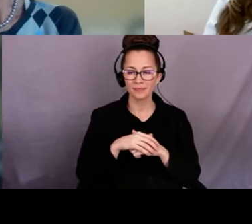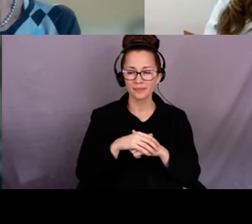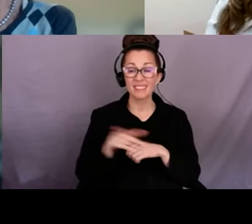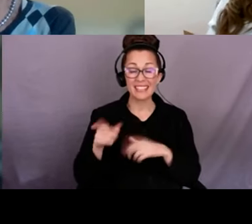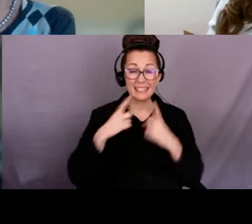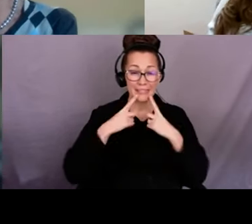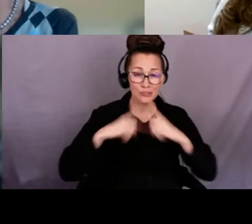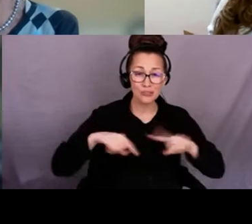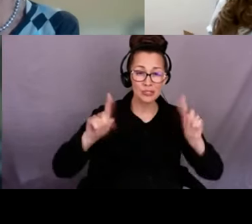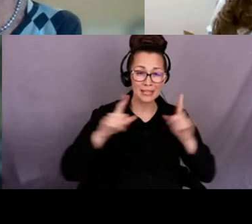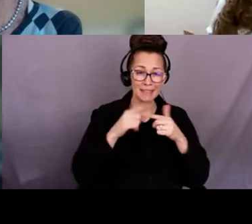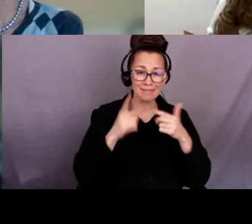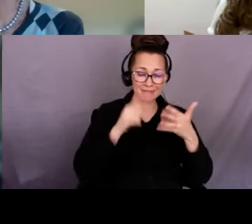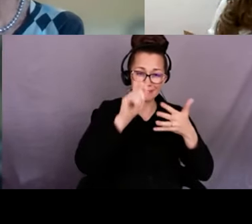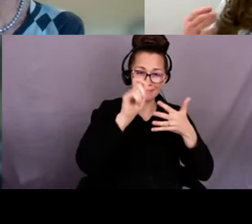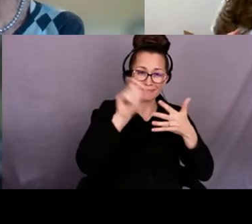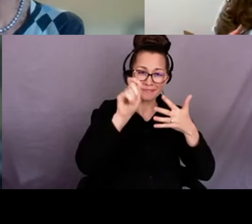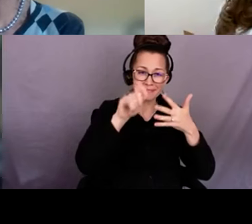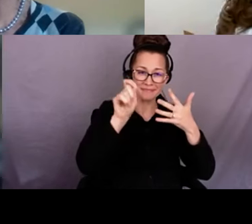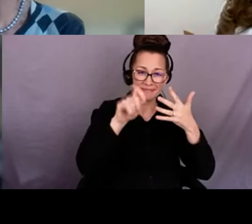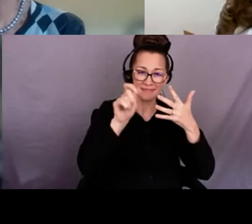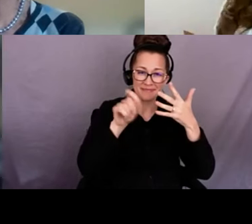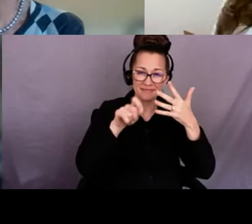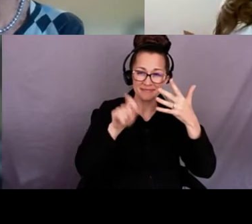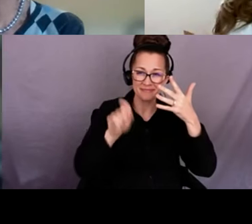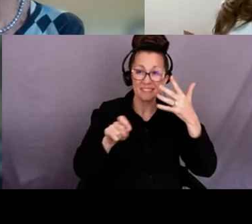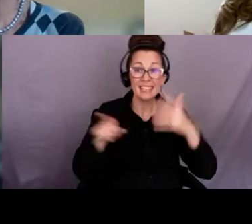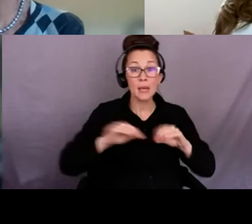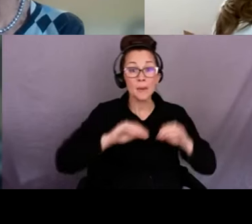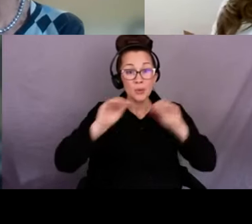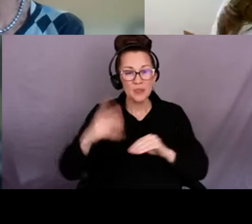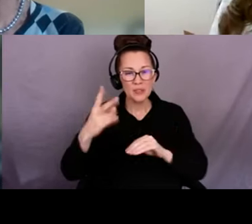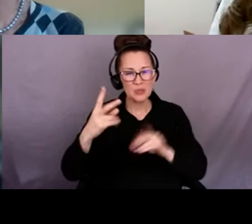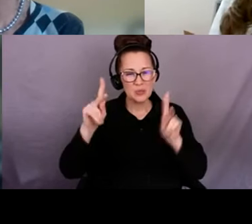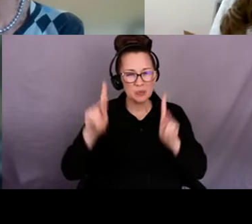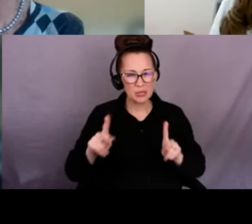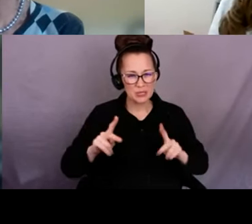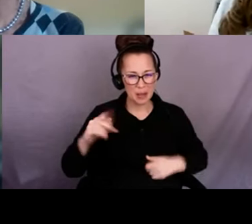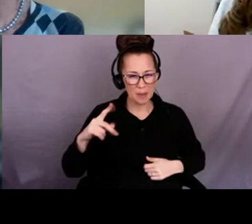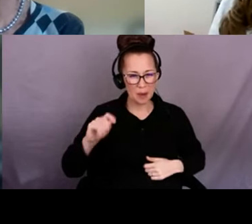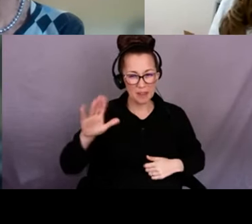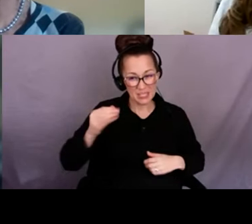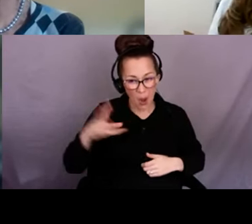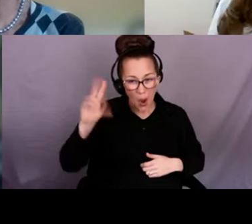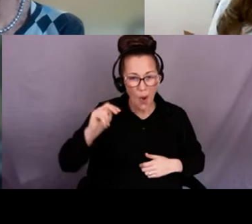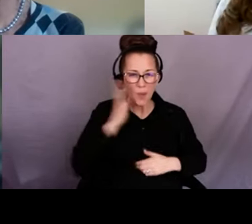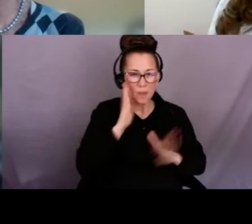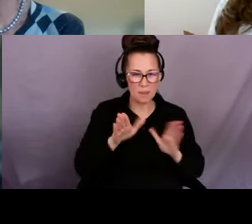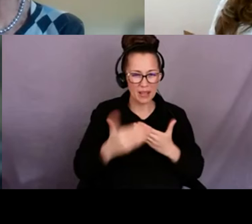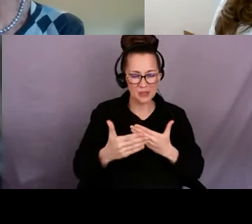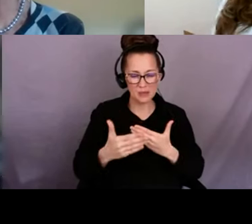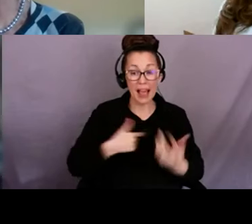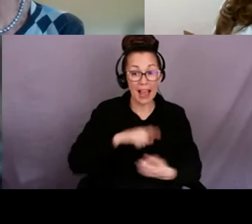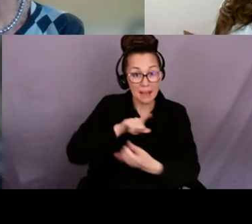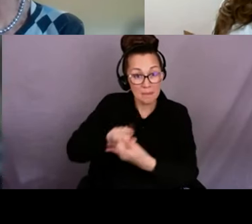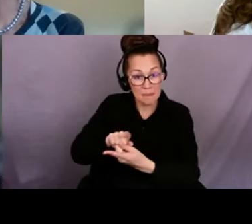achieved all of this, and he moved into a two-person apartment and had his own bedroom. And I saw him probably about 5 years ago, and that was the first